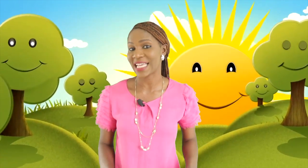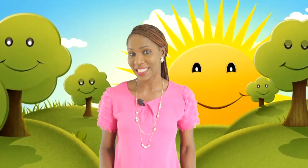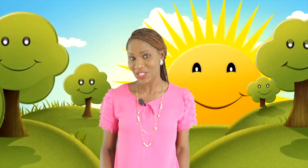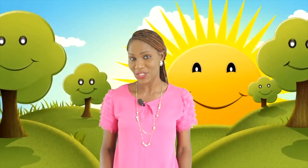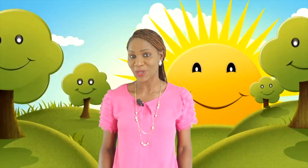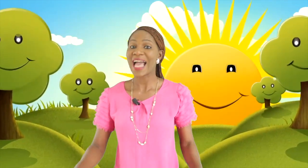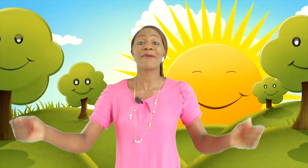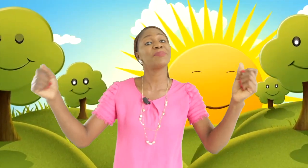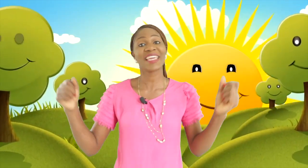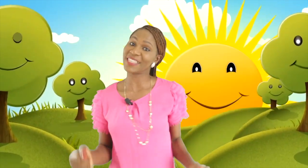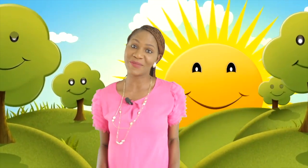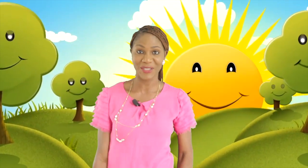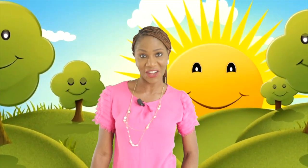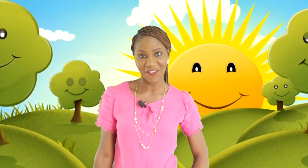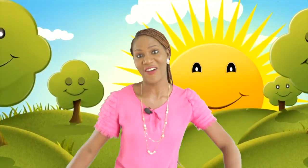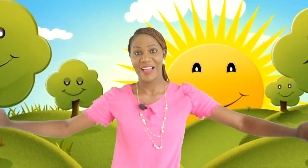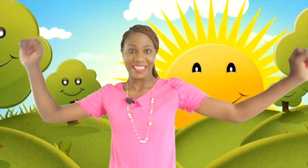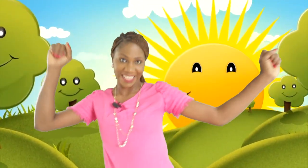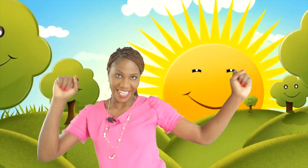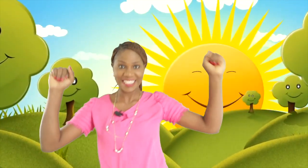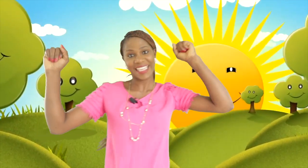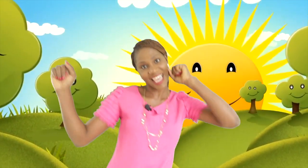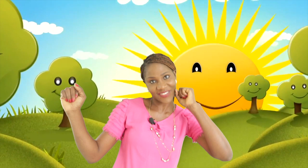on your dancing shoe and be in the mood of